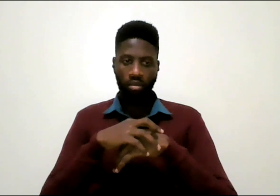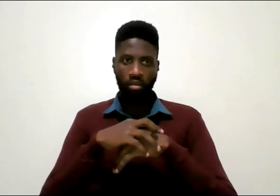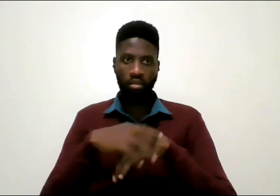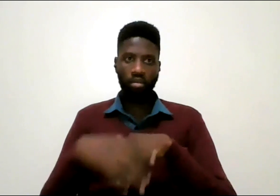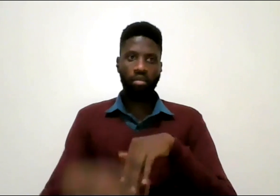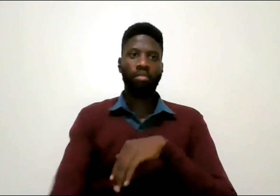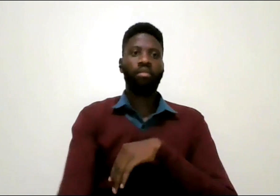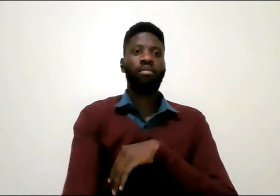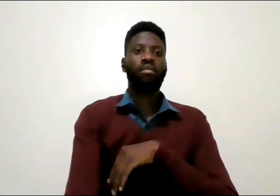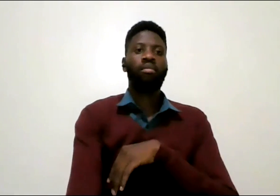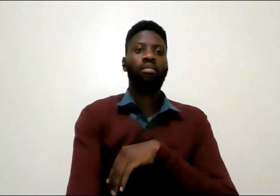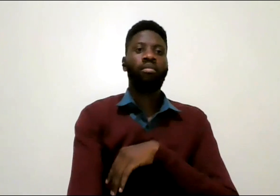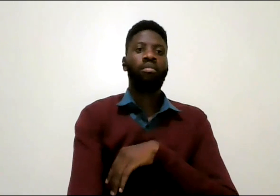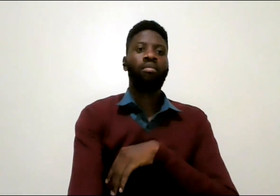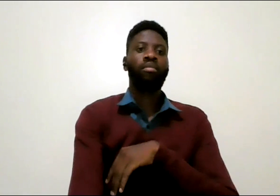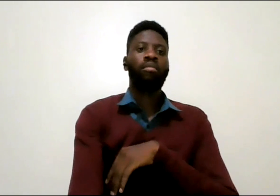section?